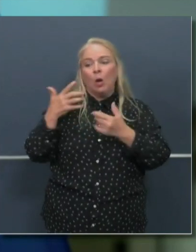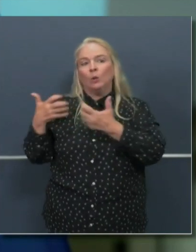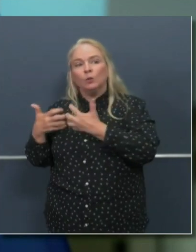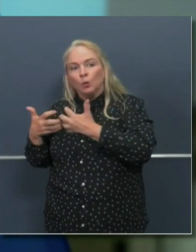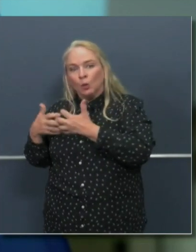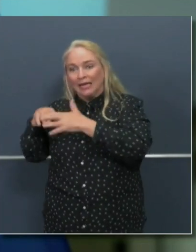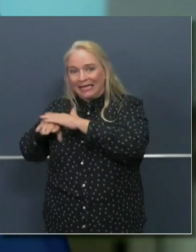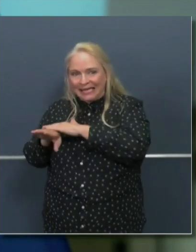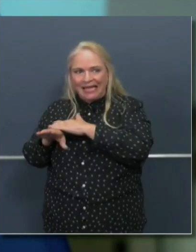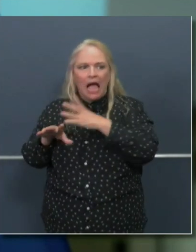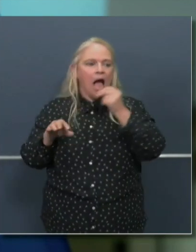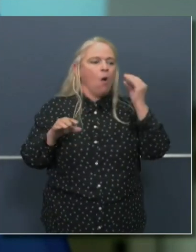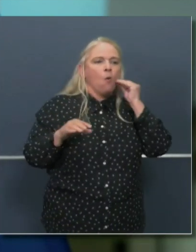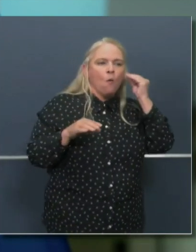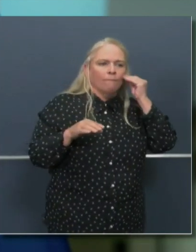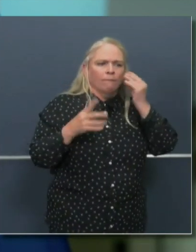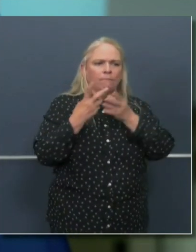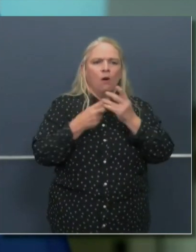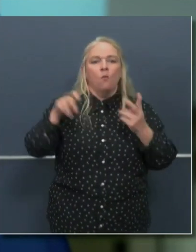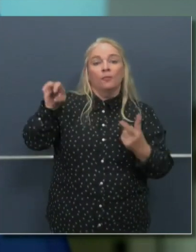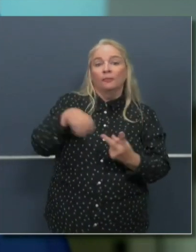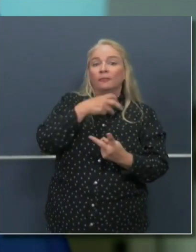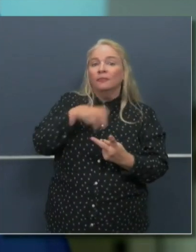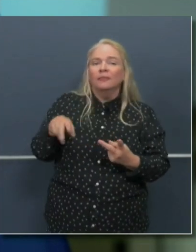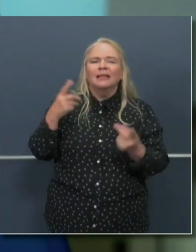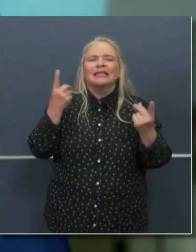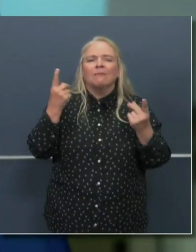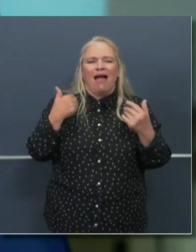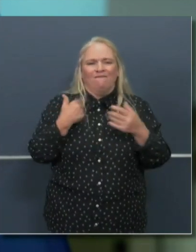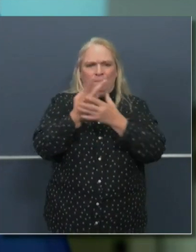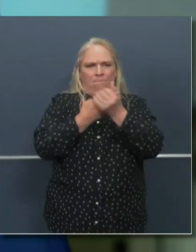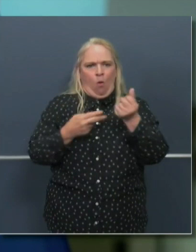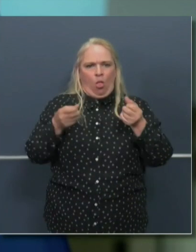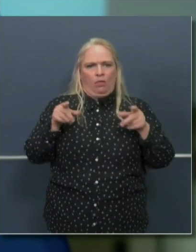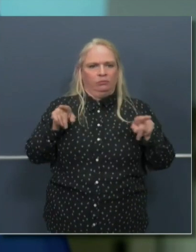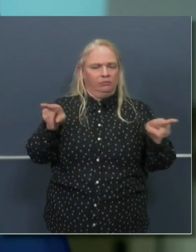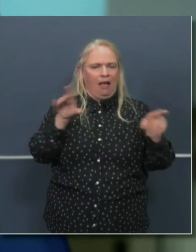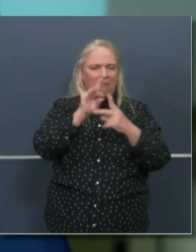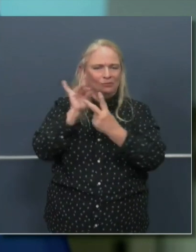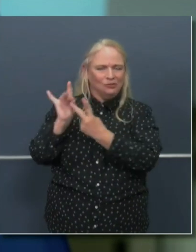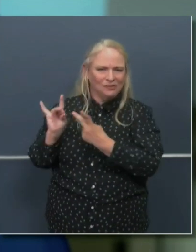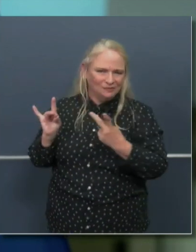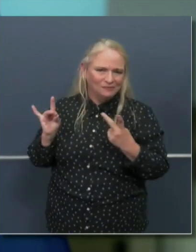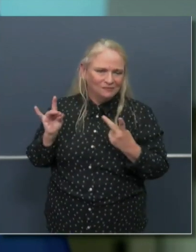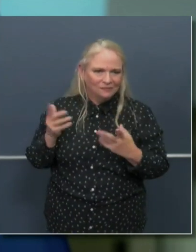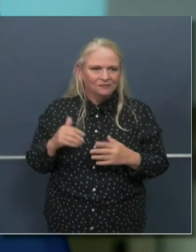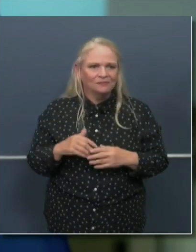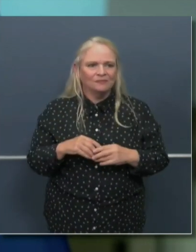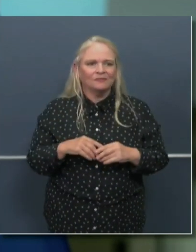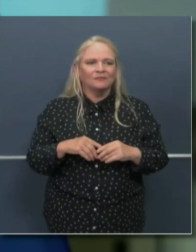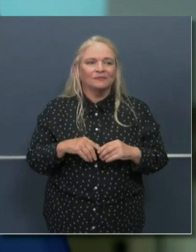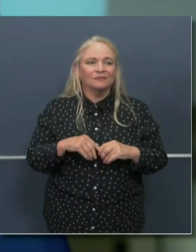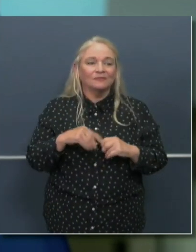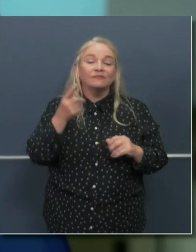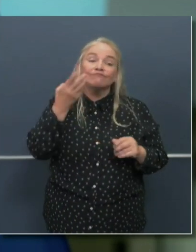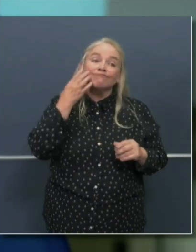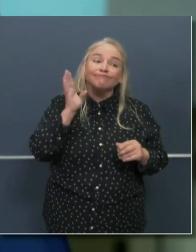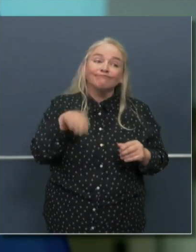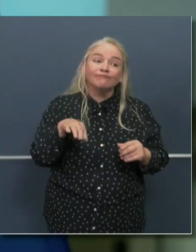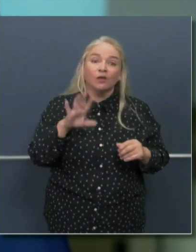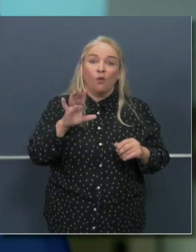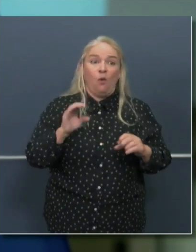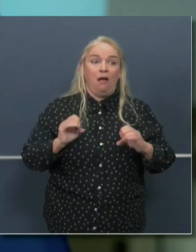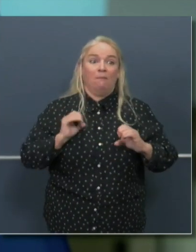at a prioritization always of in-person learning, which goes to issues of social emotional development, not just